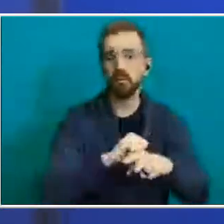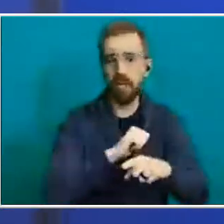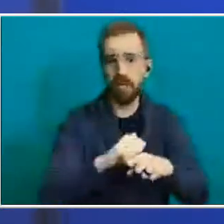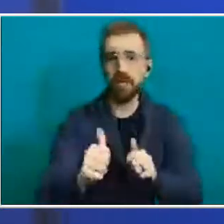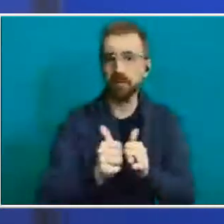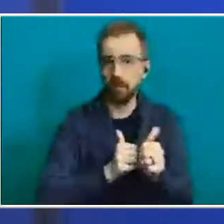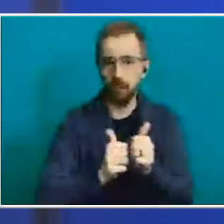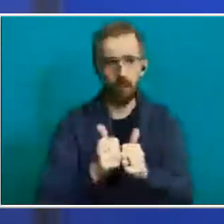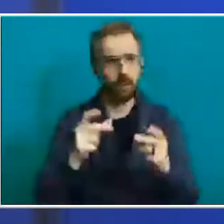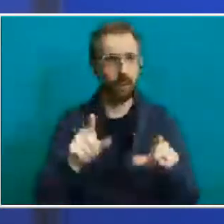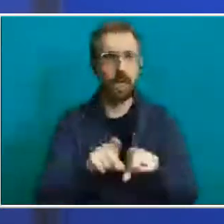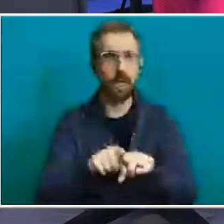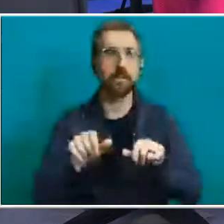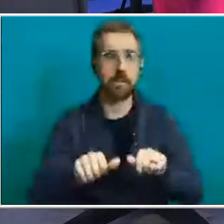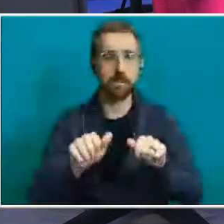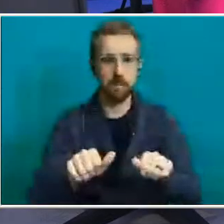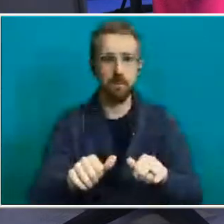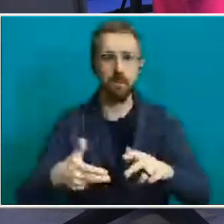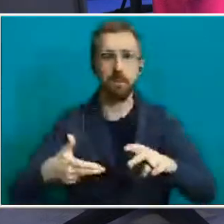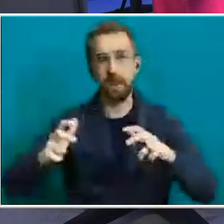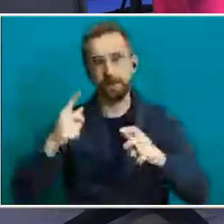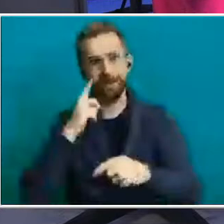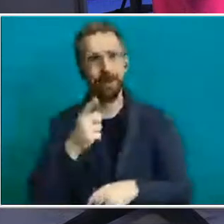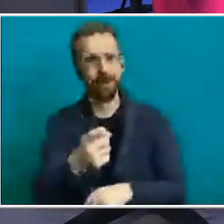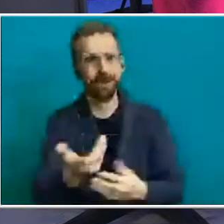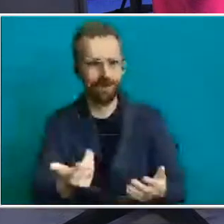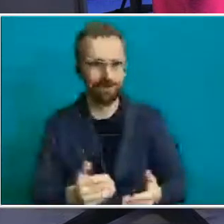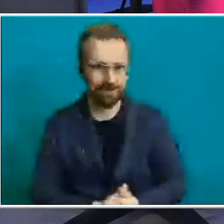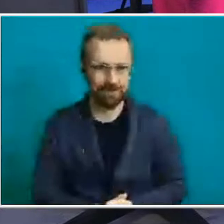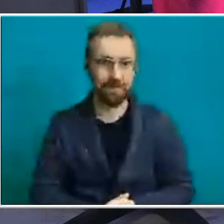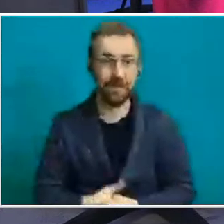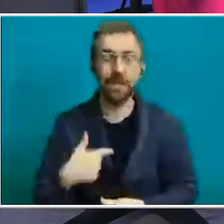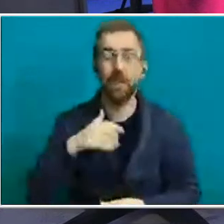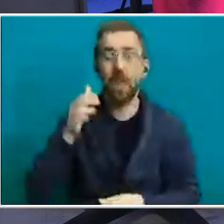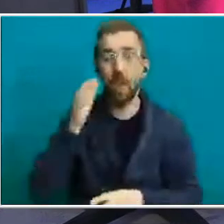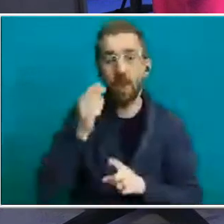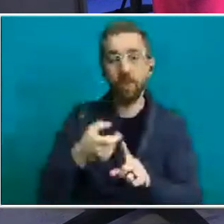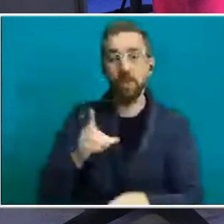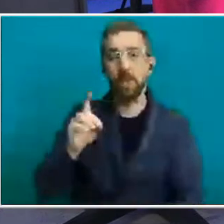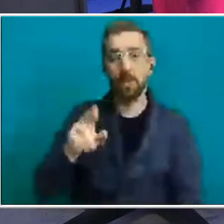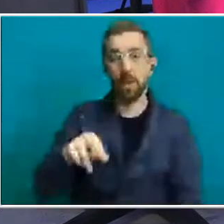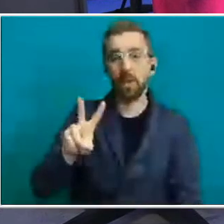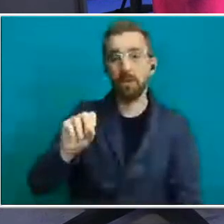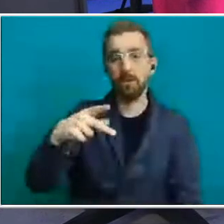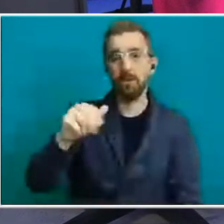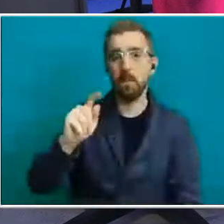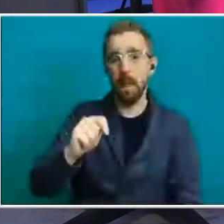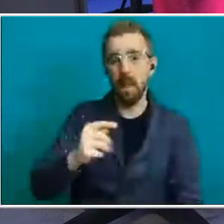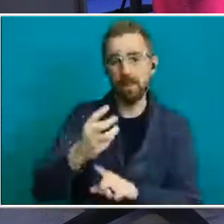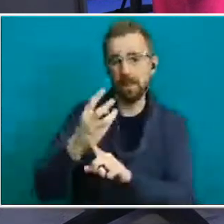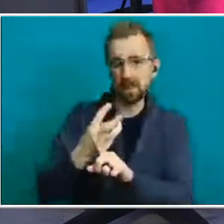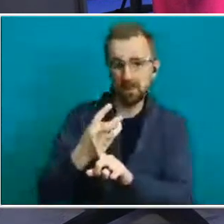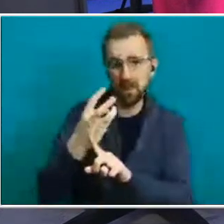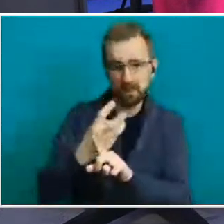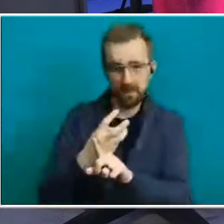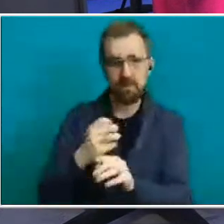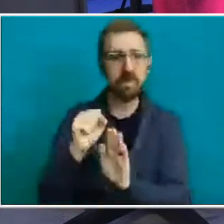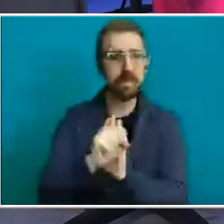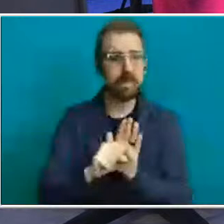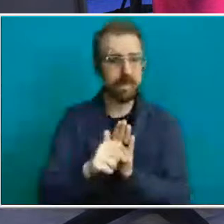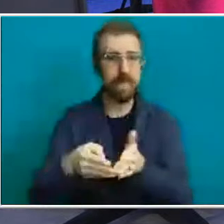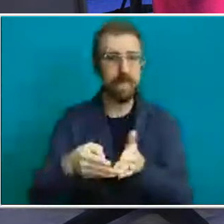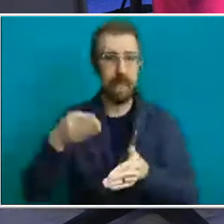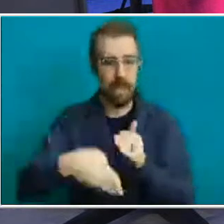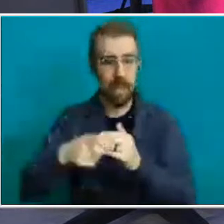in basketball in her case. All right. Yeah. So we heard from Dr. Vopat that 6 months, season ending. You just mentioned 6